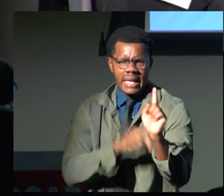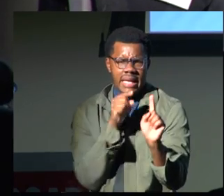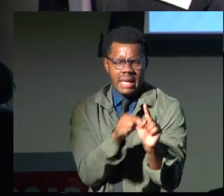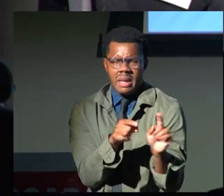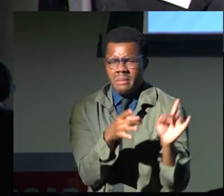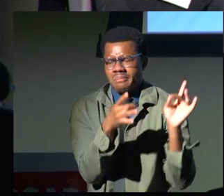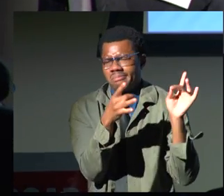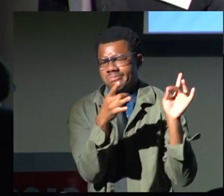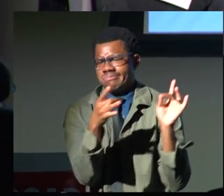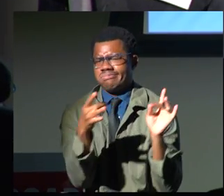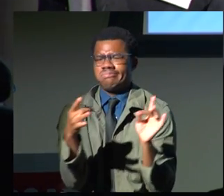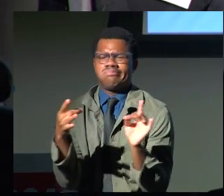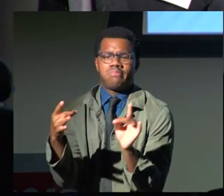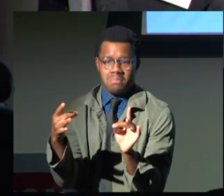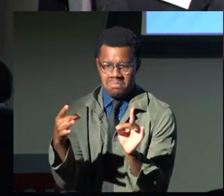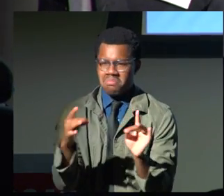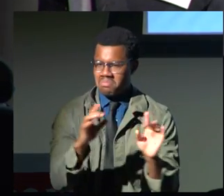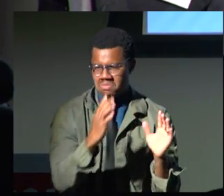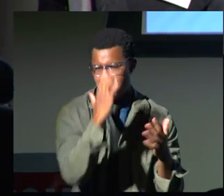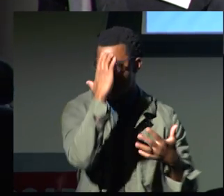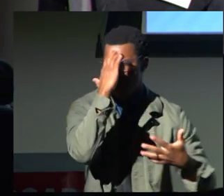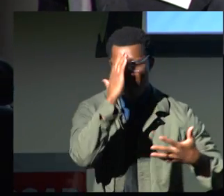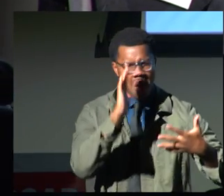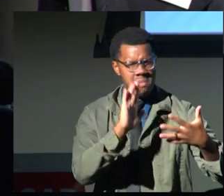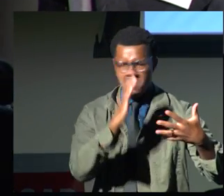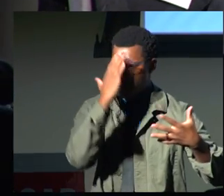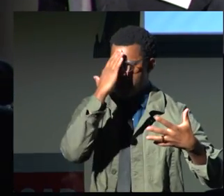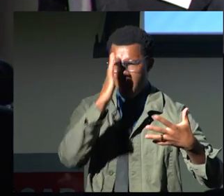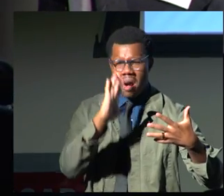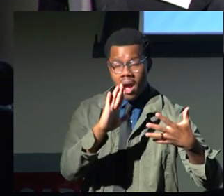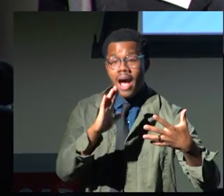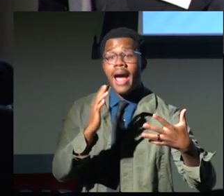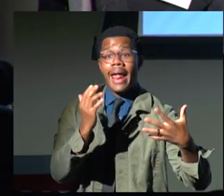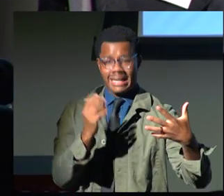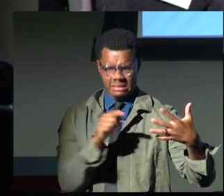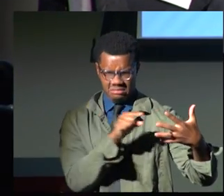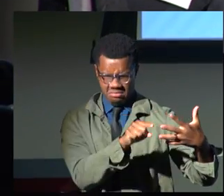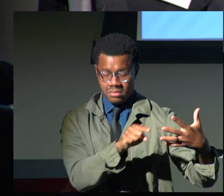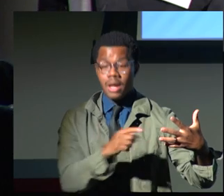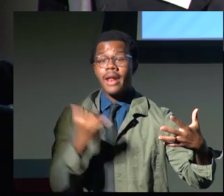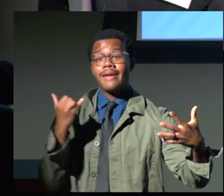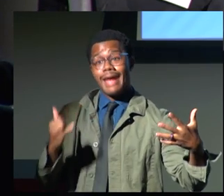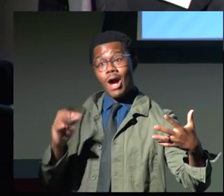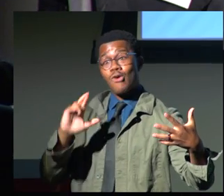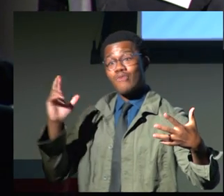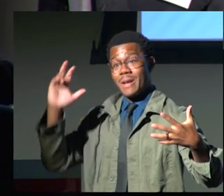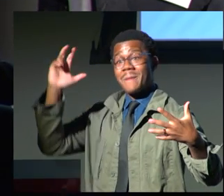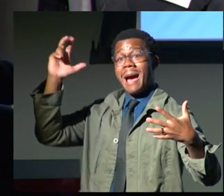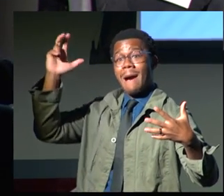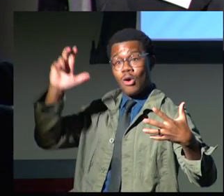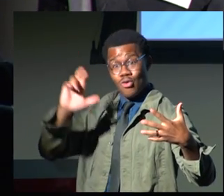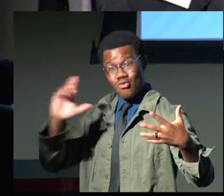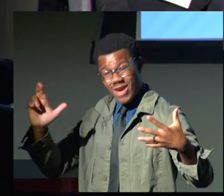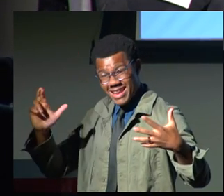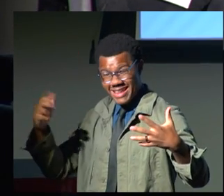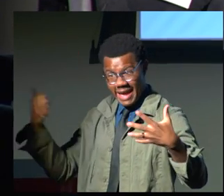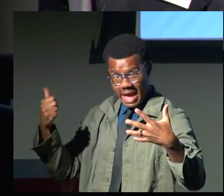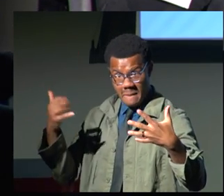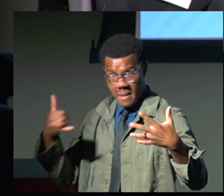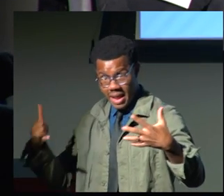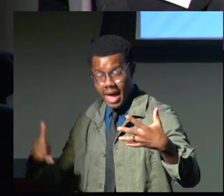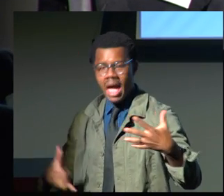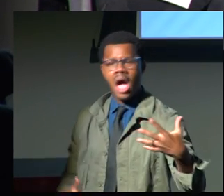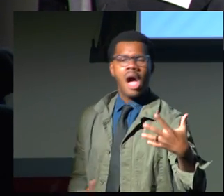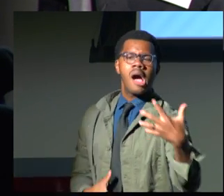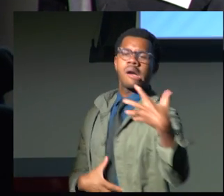when he got on that court, he was able to fully and thoroughly express himself on the court. Yep. Because he knew the fundamentals to a T.